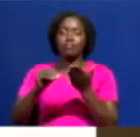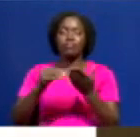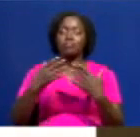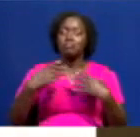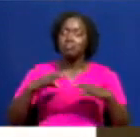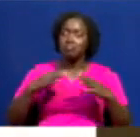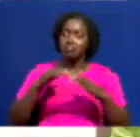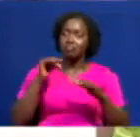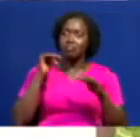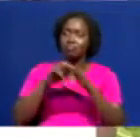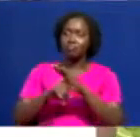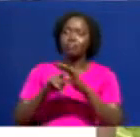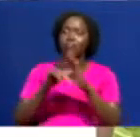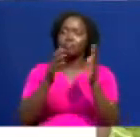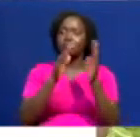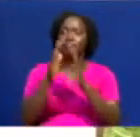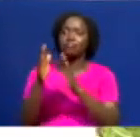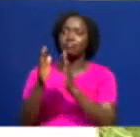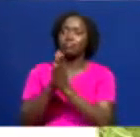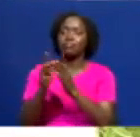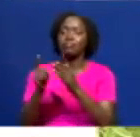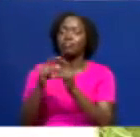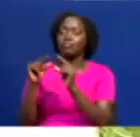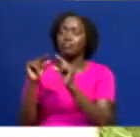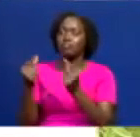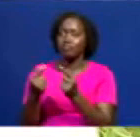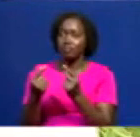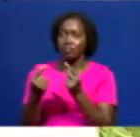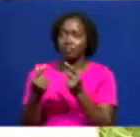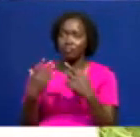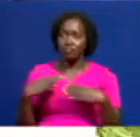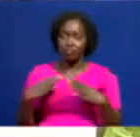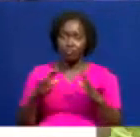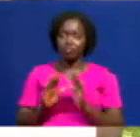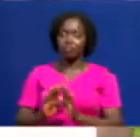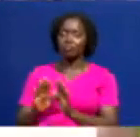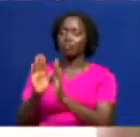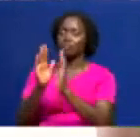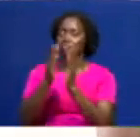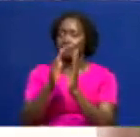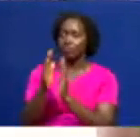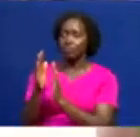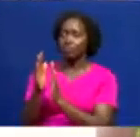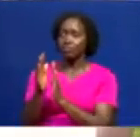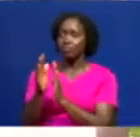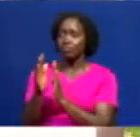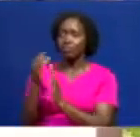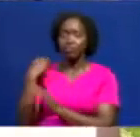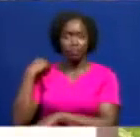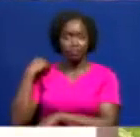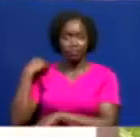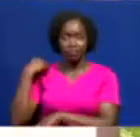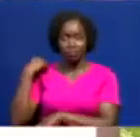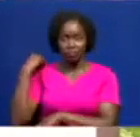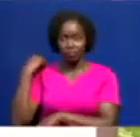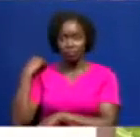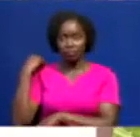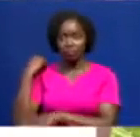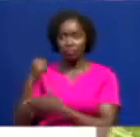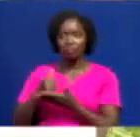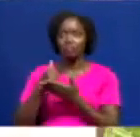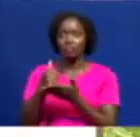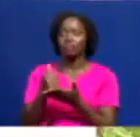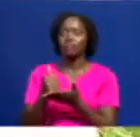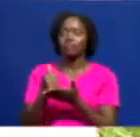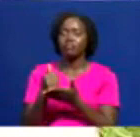encroached the plantation. So the first batch of people who left the forest voluntarily, assisted by